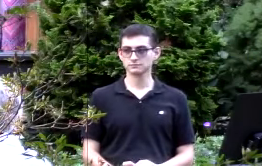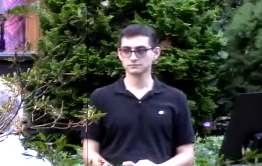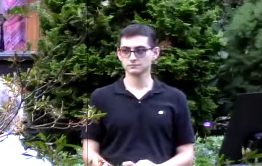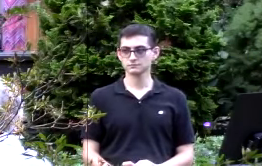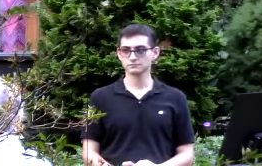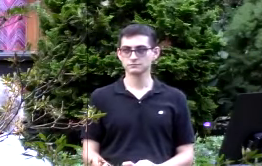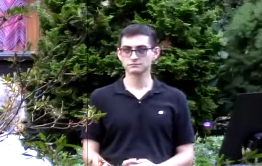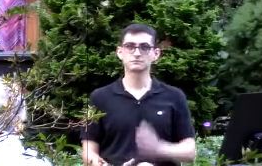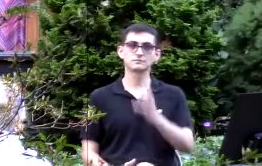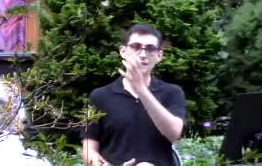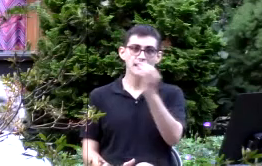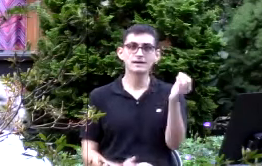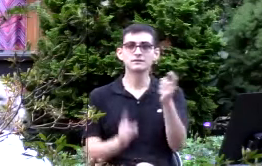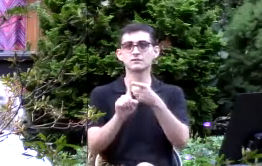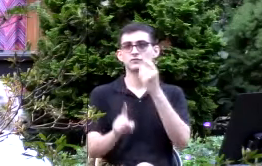And from home,